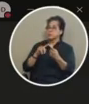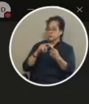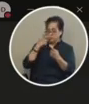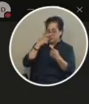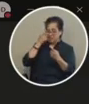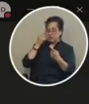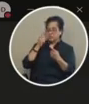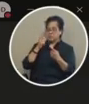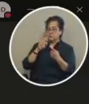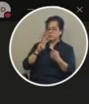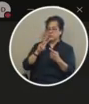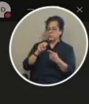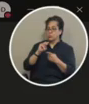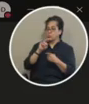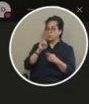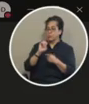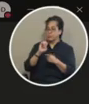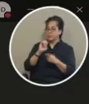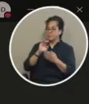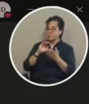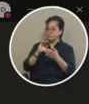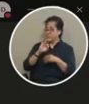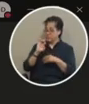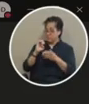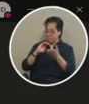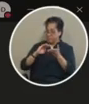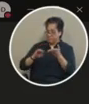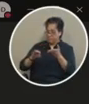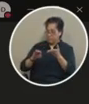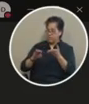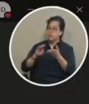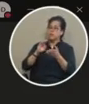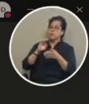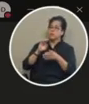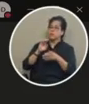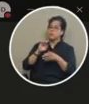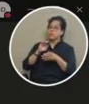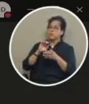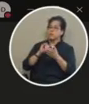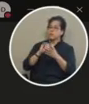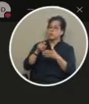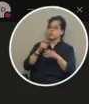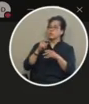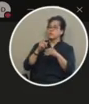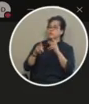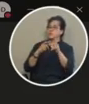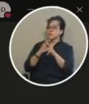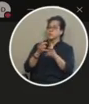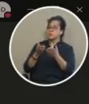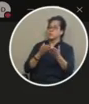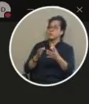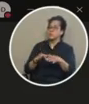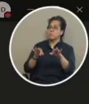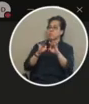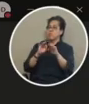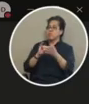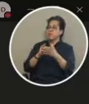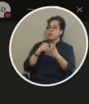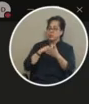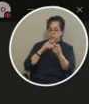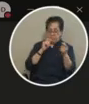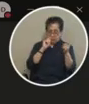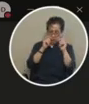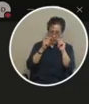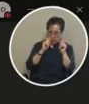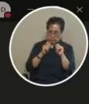the waived fees right now, is basically going to essential only type of service. And so it's important that we're making adjustments